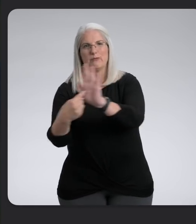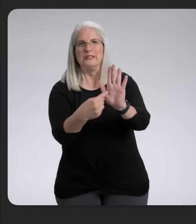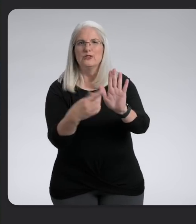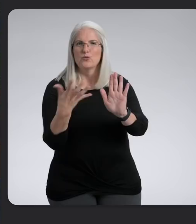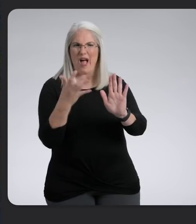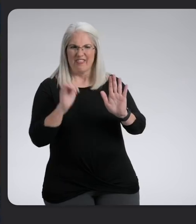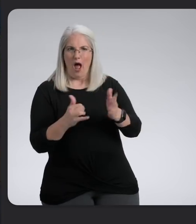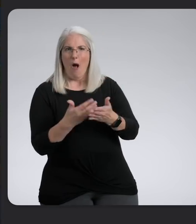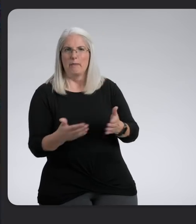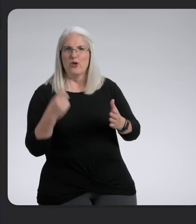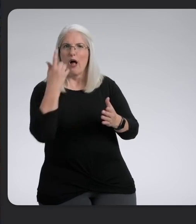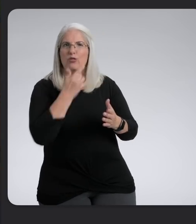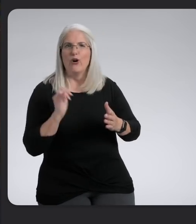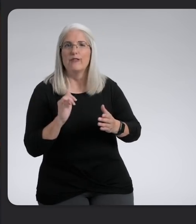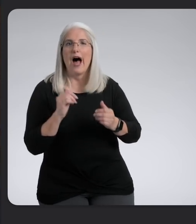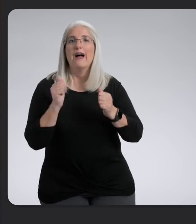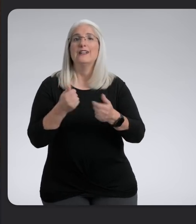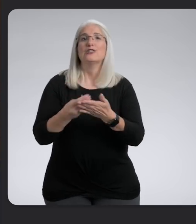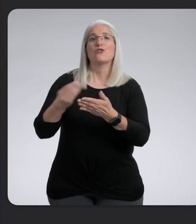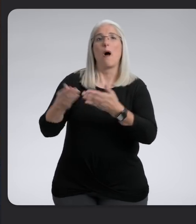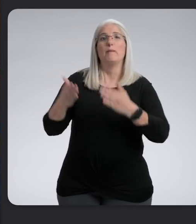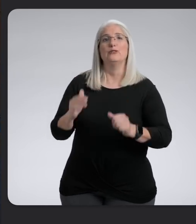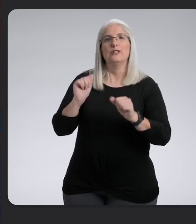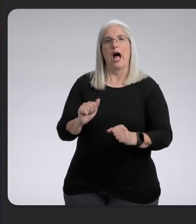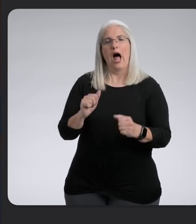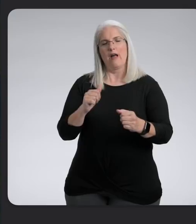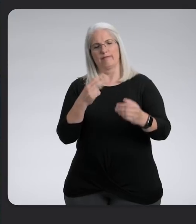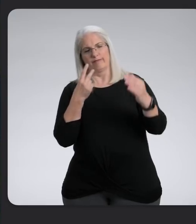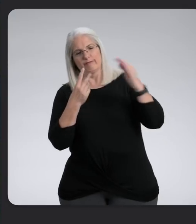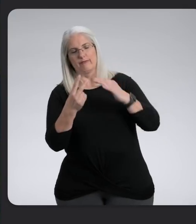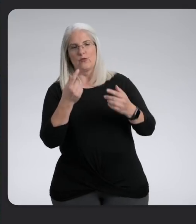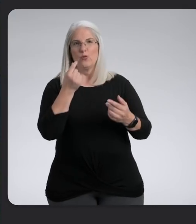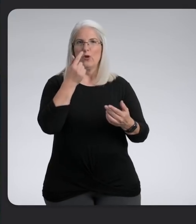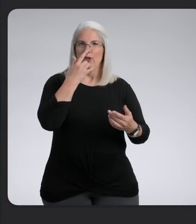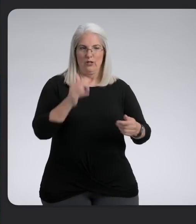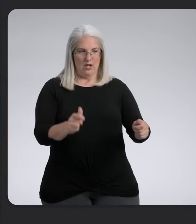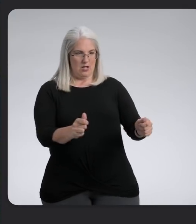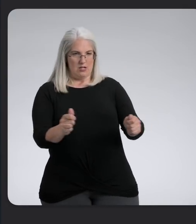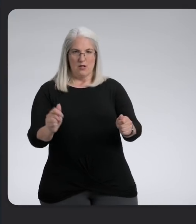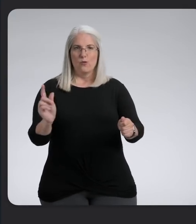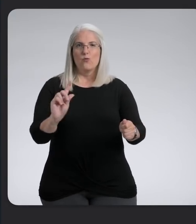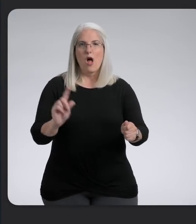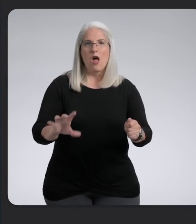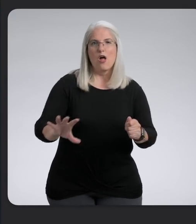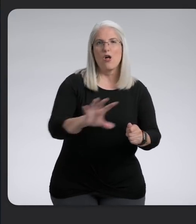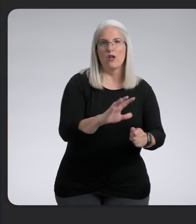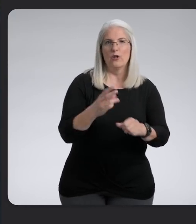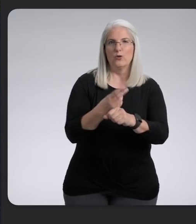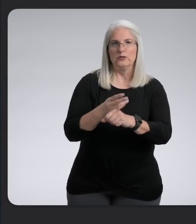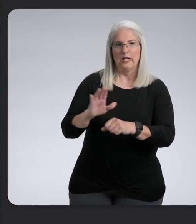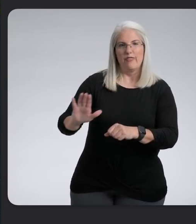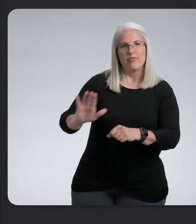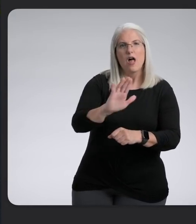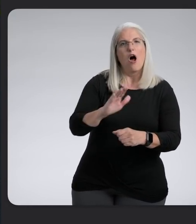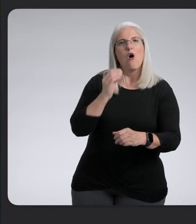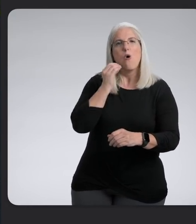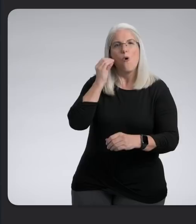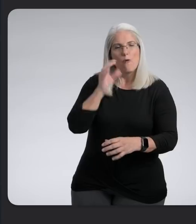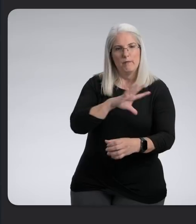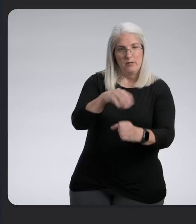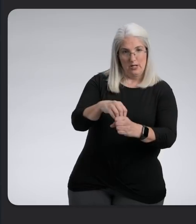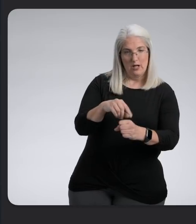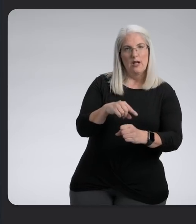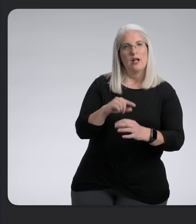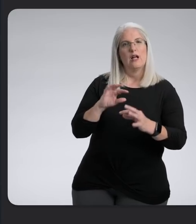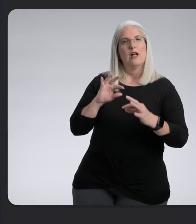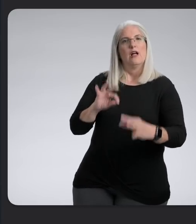Wayfair users to preview more products in their homes with AR to make sure they choose the right product for their space. This